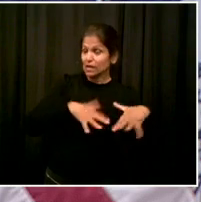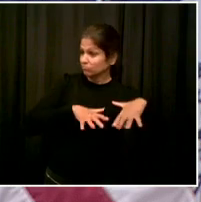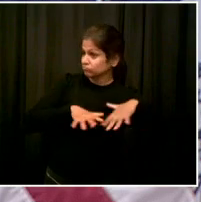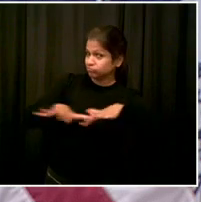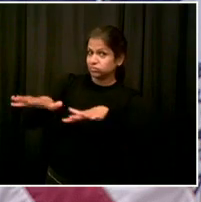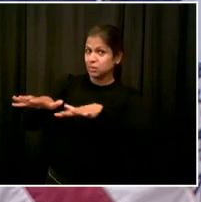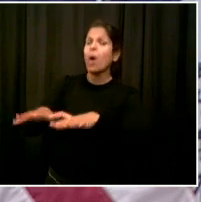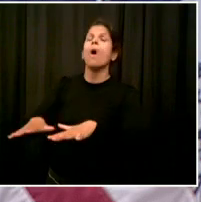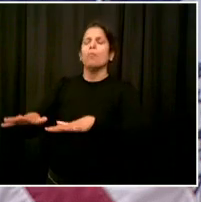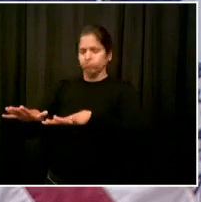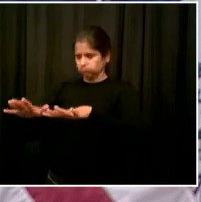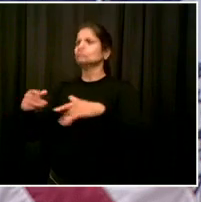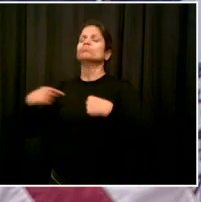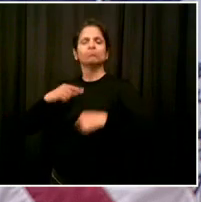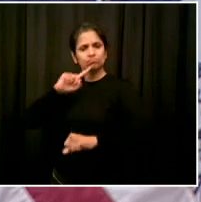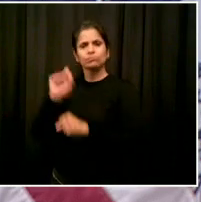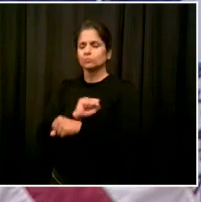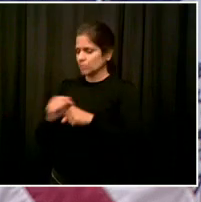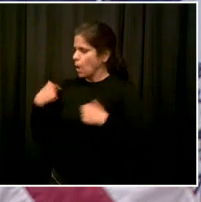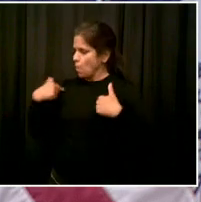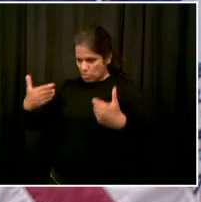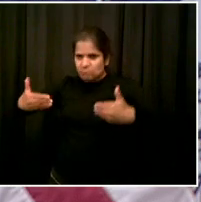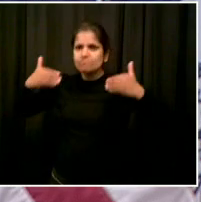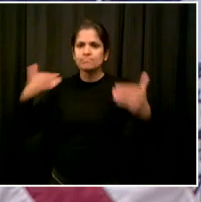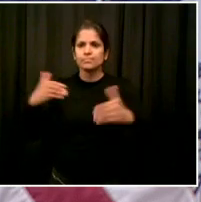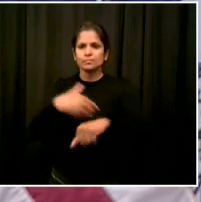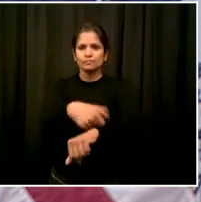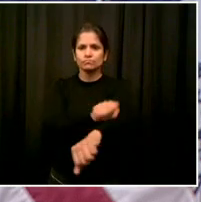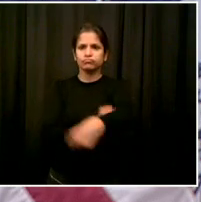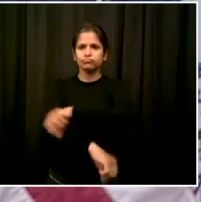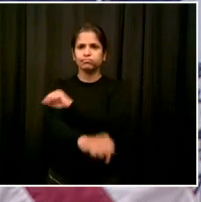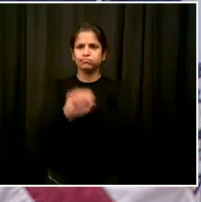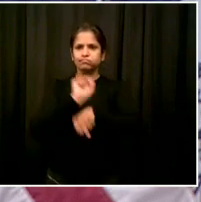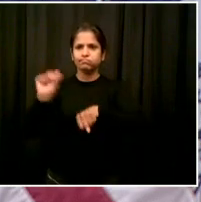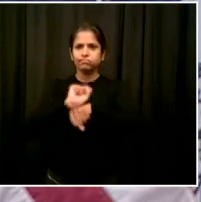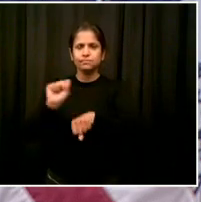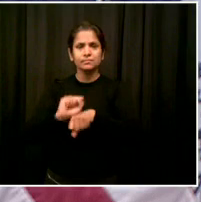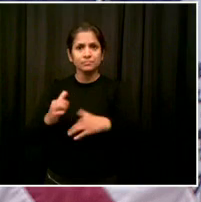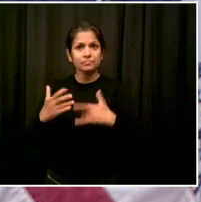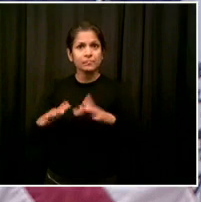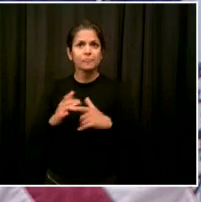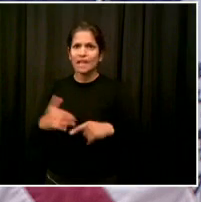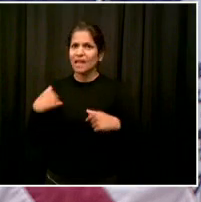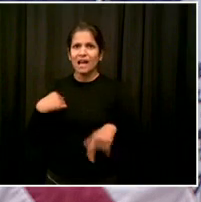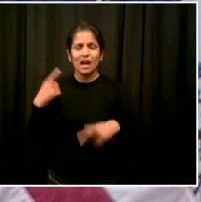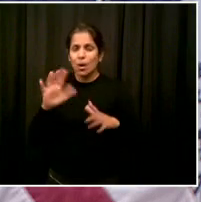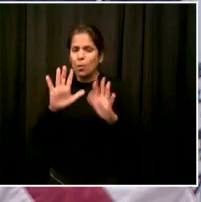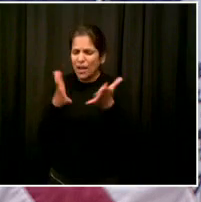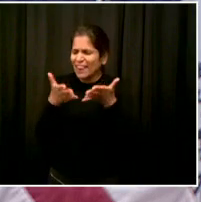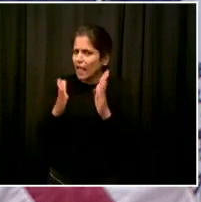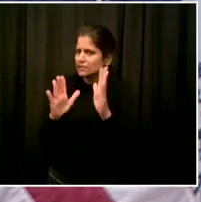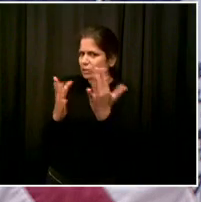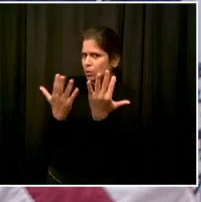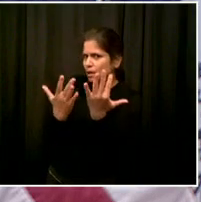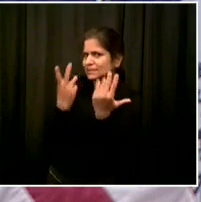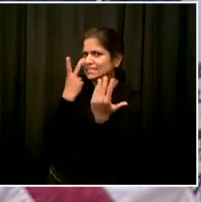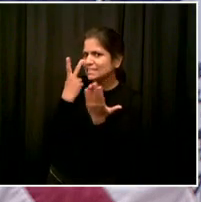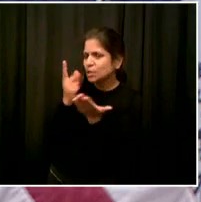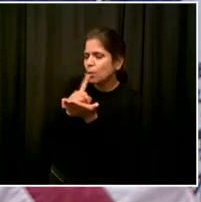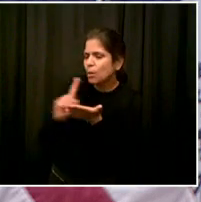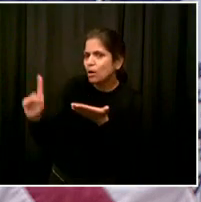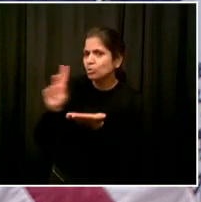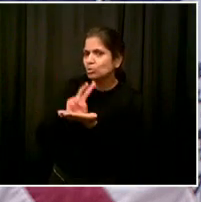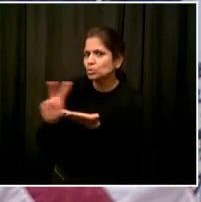we are all waiting to see the direction of this pandemic. If we continue to reduce the impact, that's going to open the